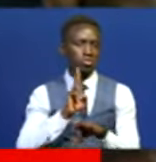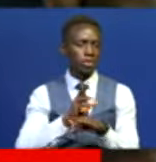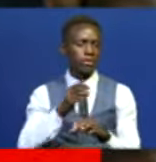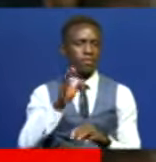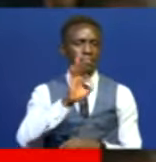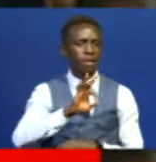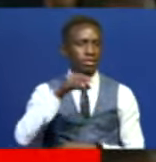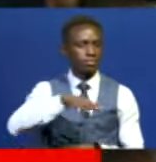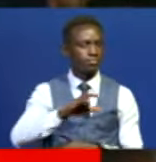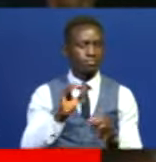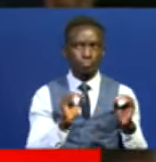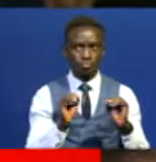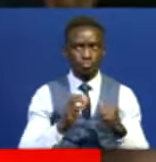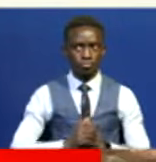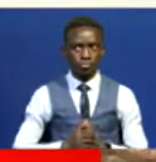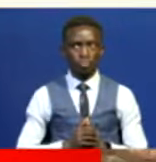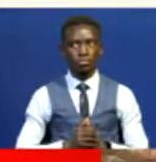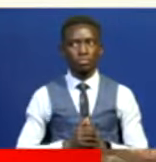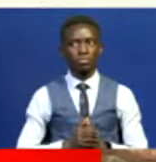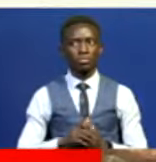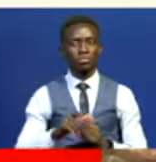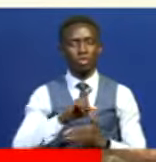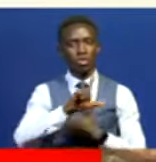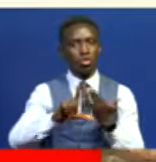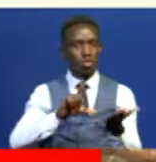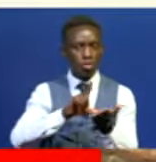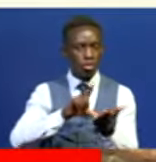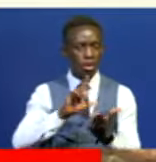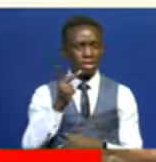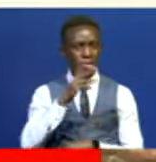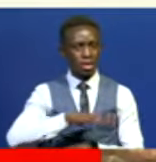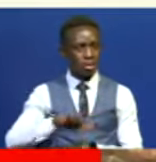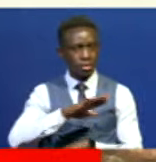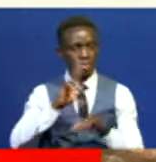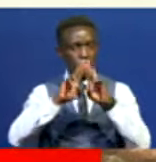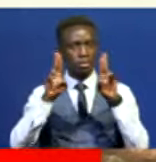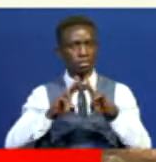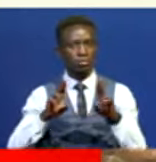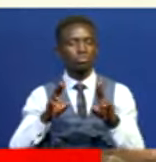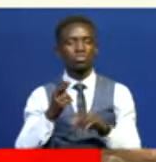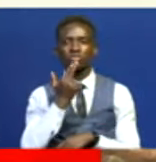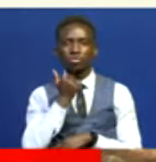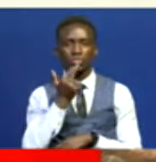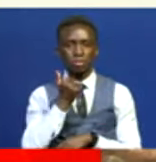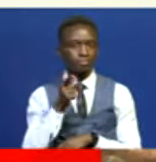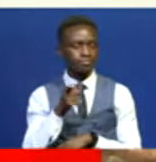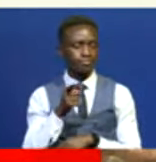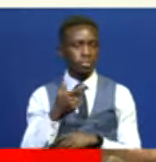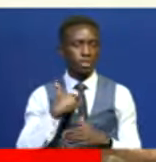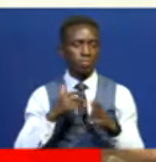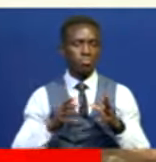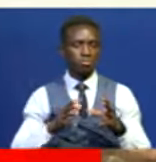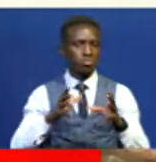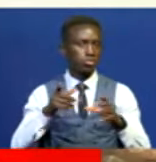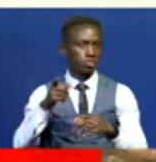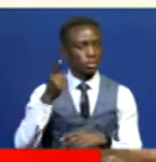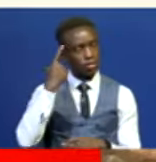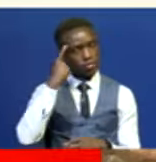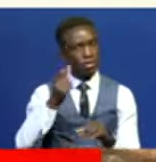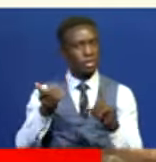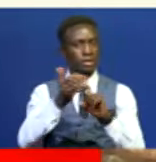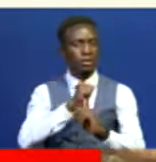challenges. Local and international shortage of sugar has pushed the prices of the commodity beyond the reach of many